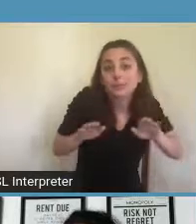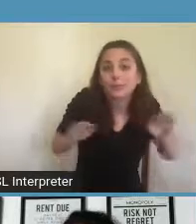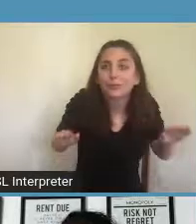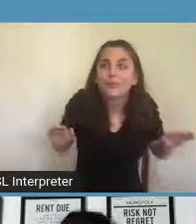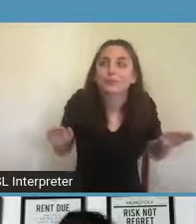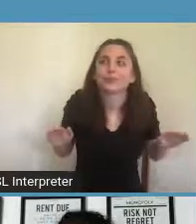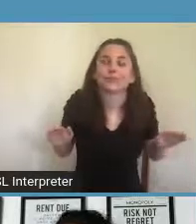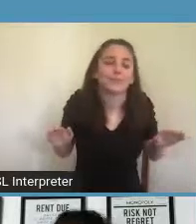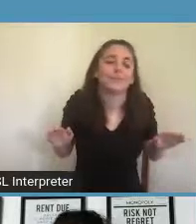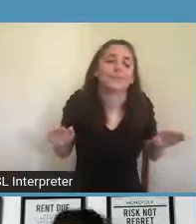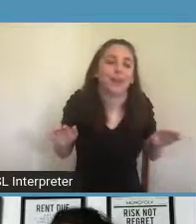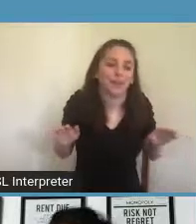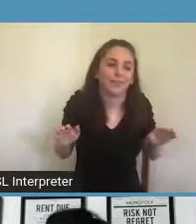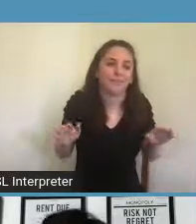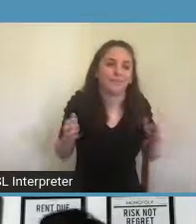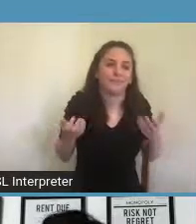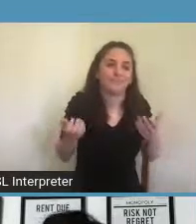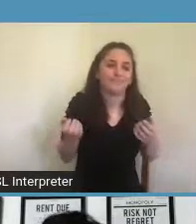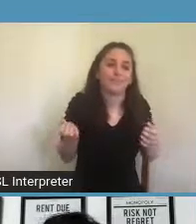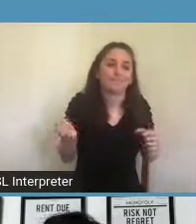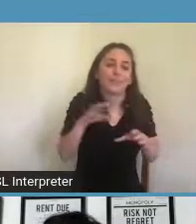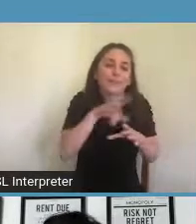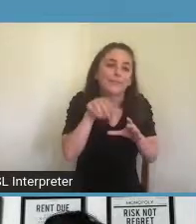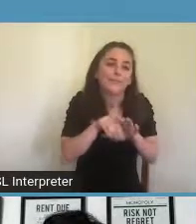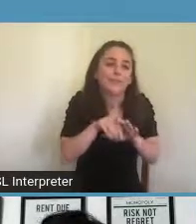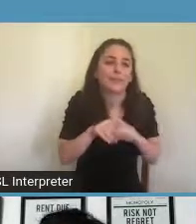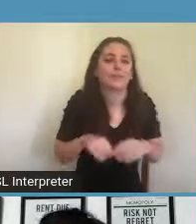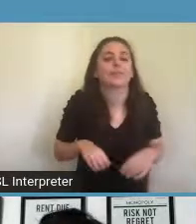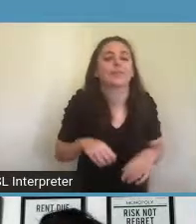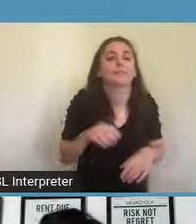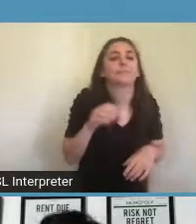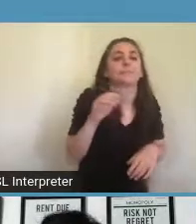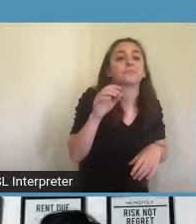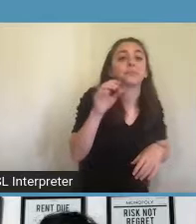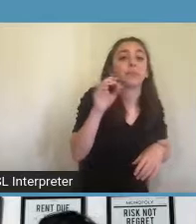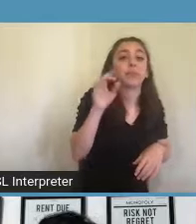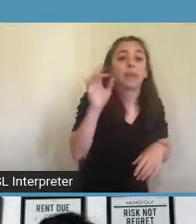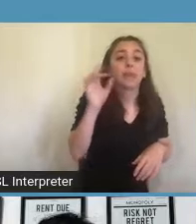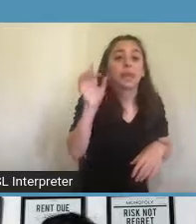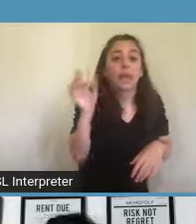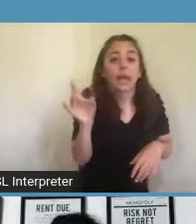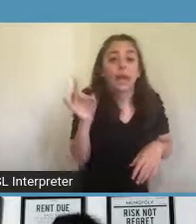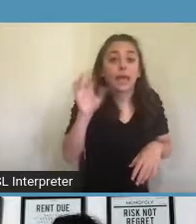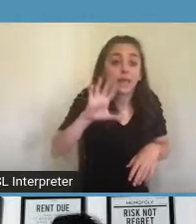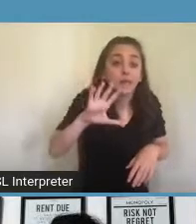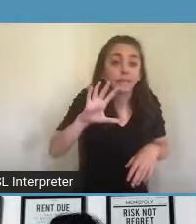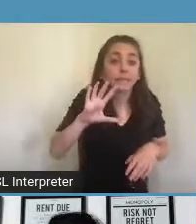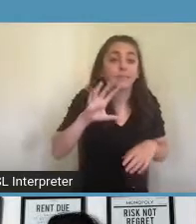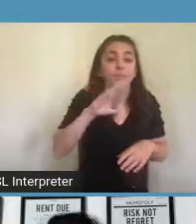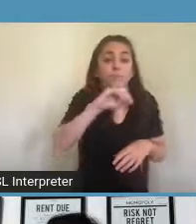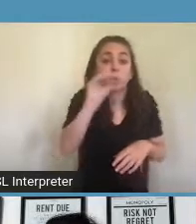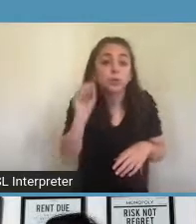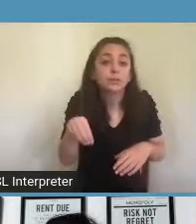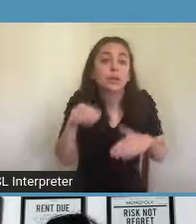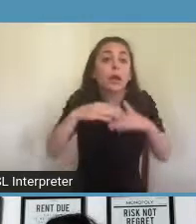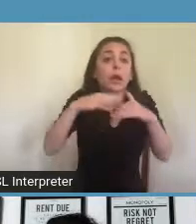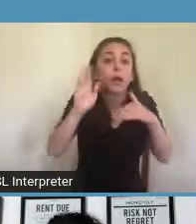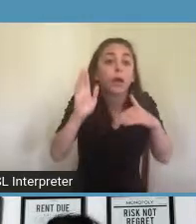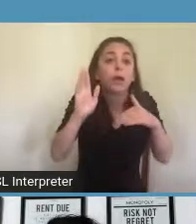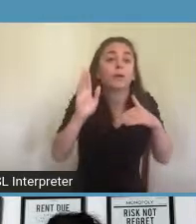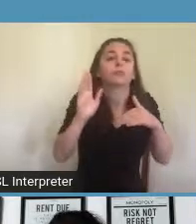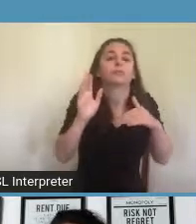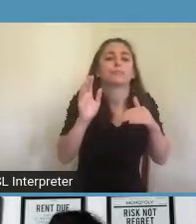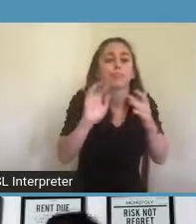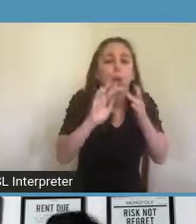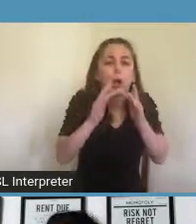this. Certainly, number one, 85%, if not more, of this generation is going online